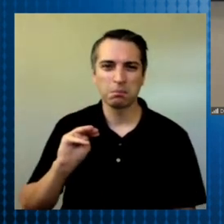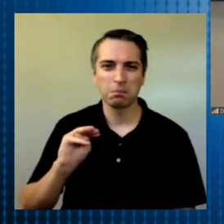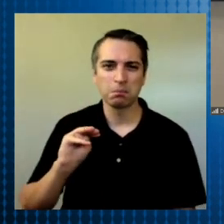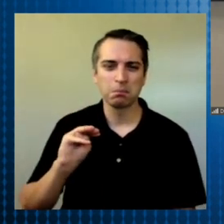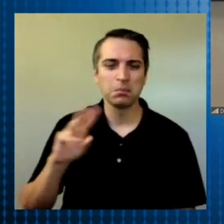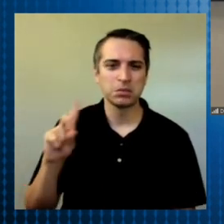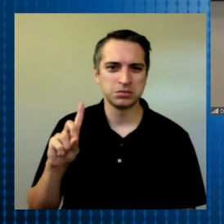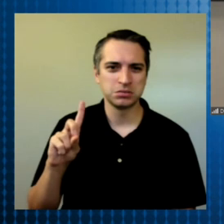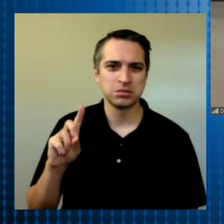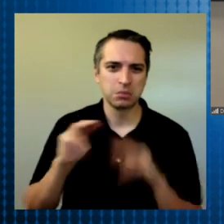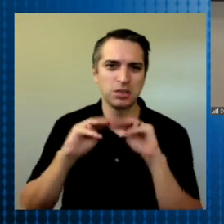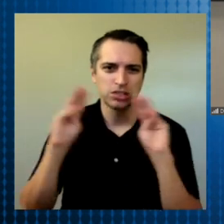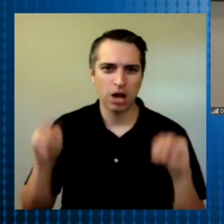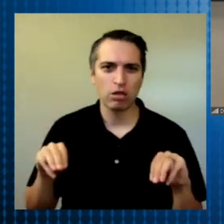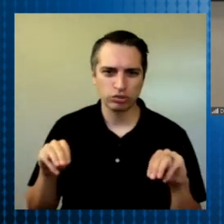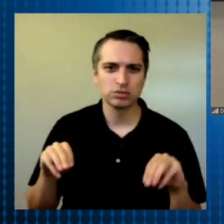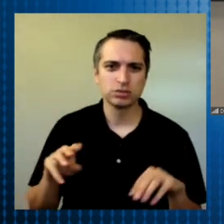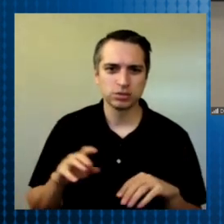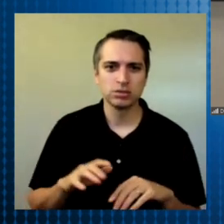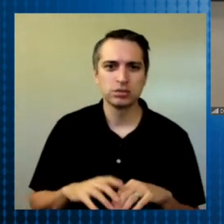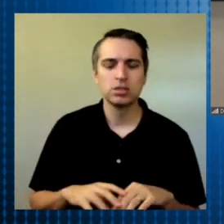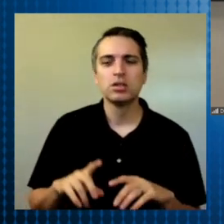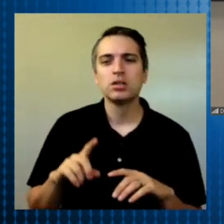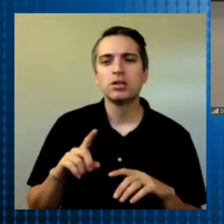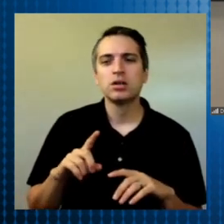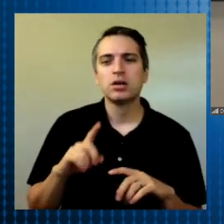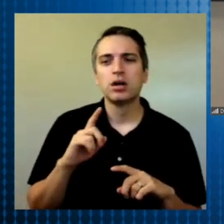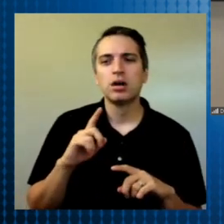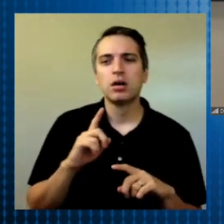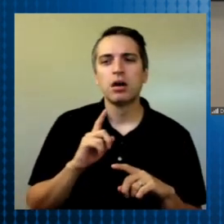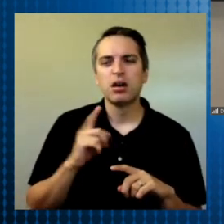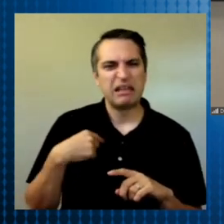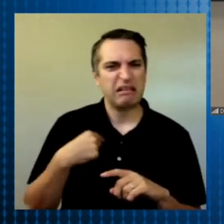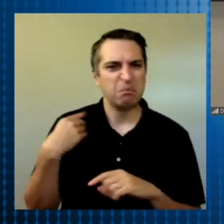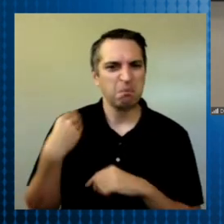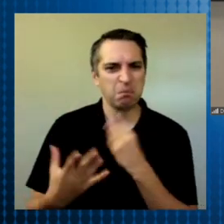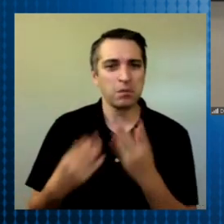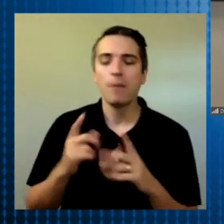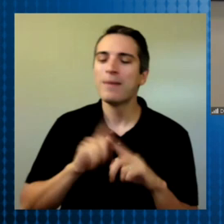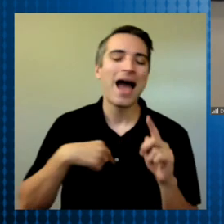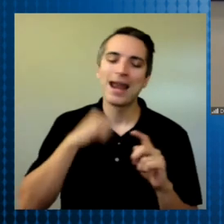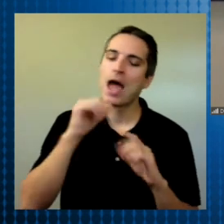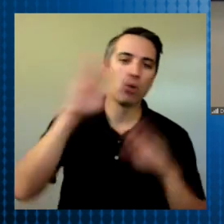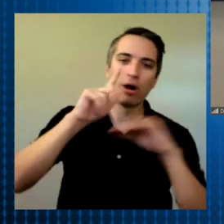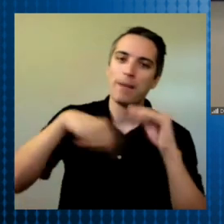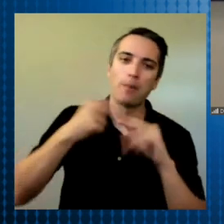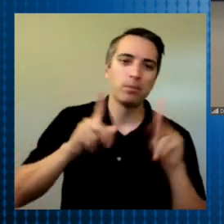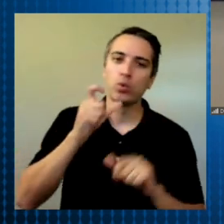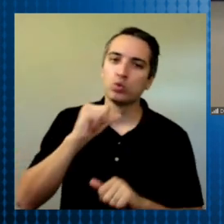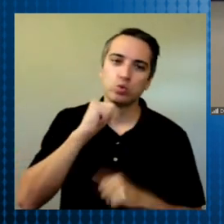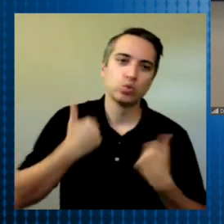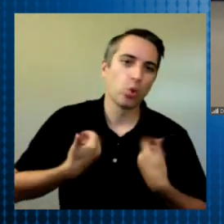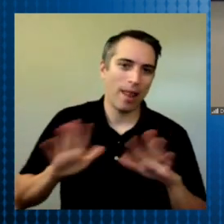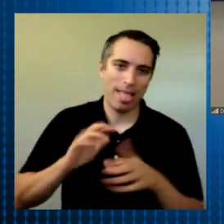But, you know, I ain't worried about folks that don't want to help. I hope they will. I hope they'll come help. But, you know, you